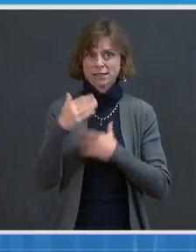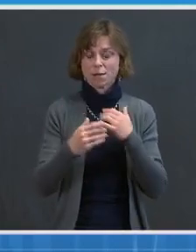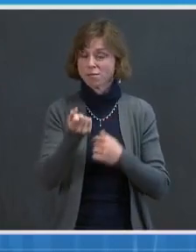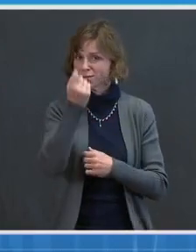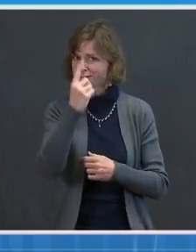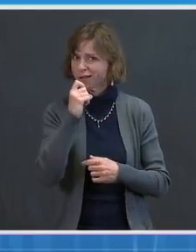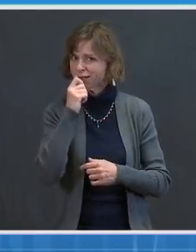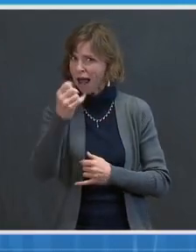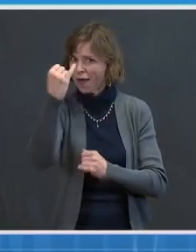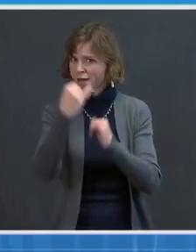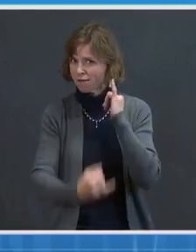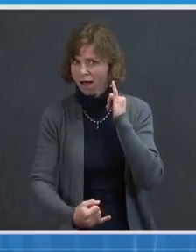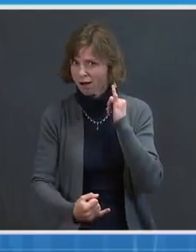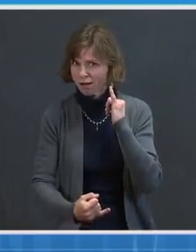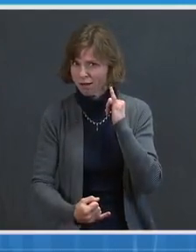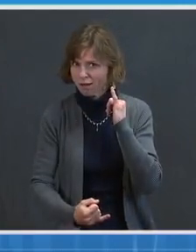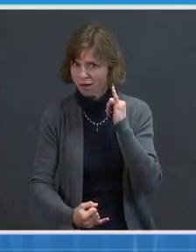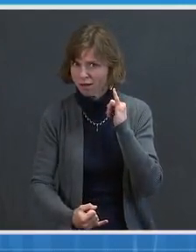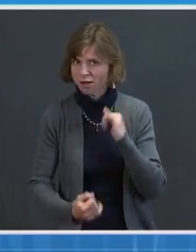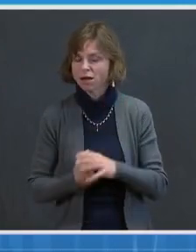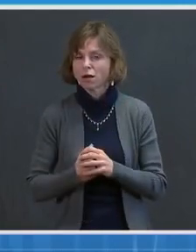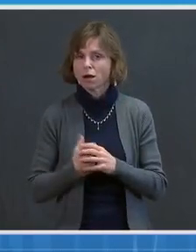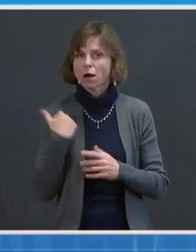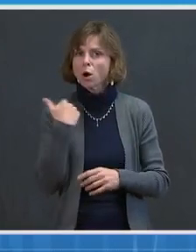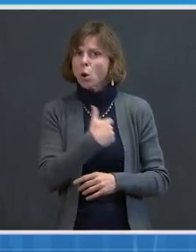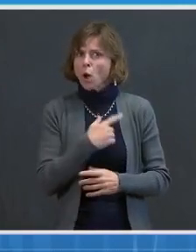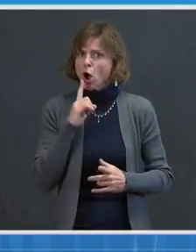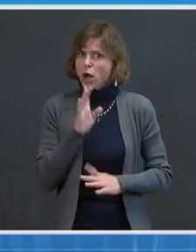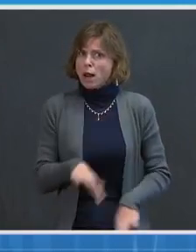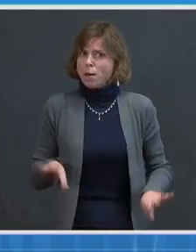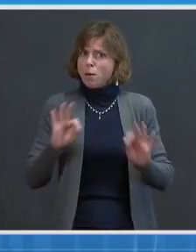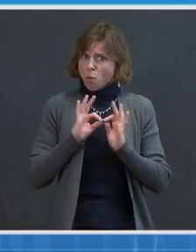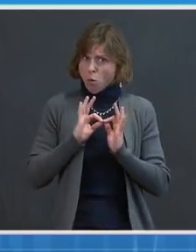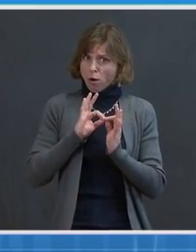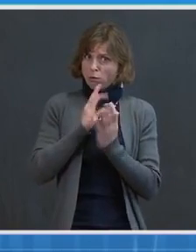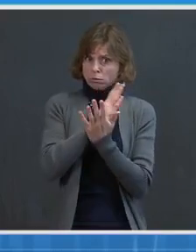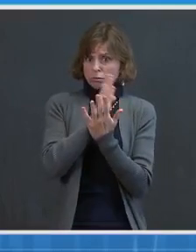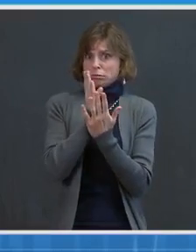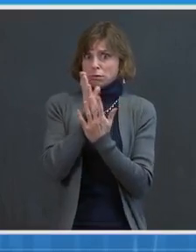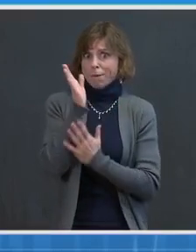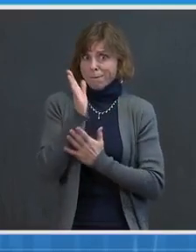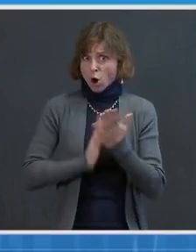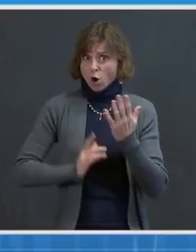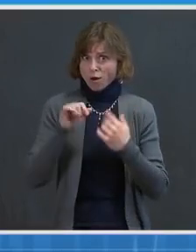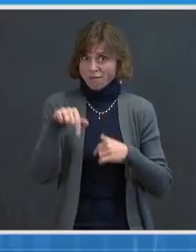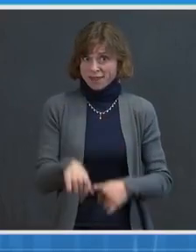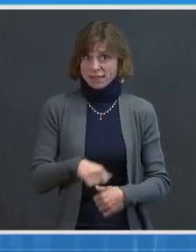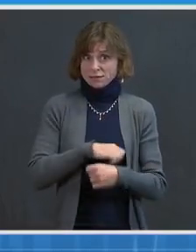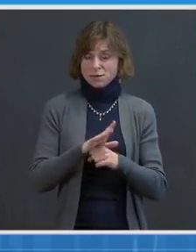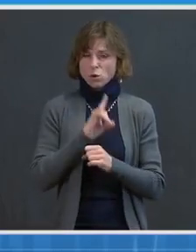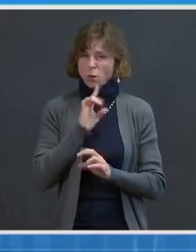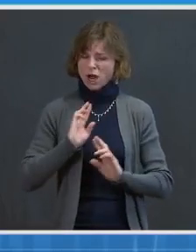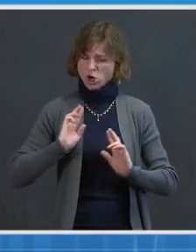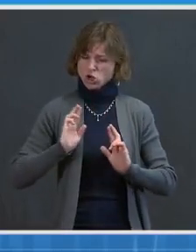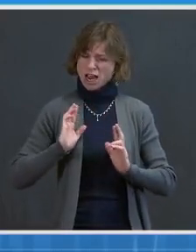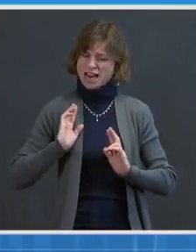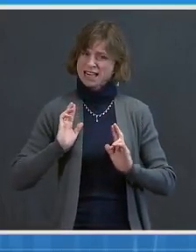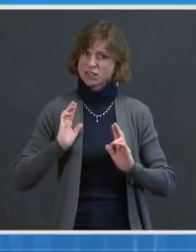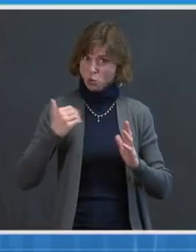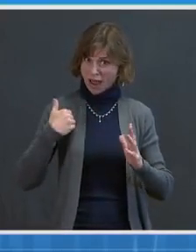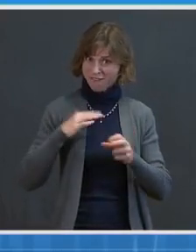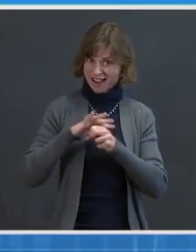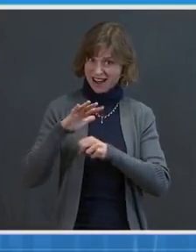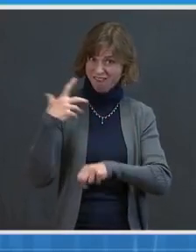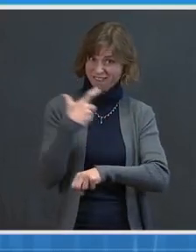final destination. We are at a critical point in this pandemic and on the cusp of having enough vaccine to